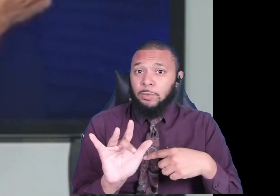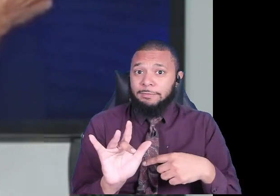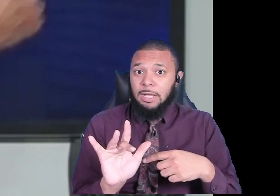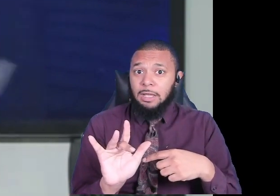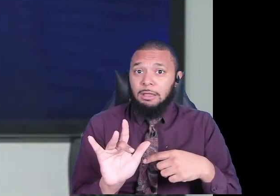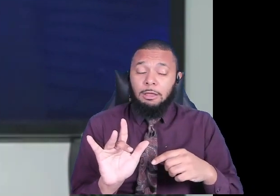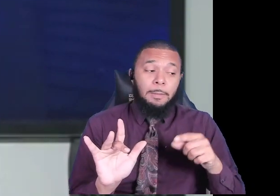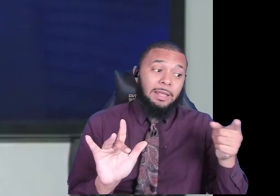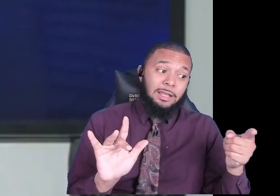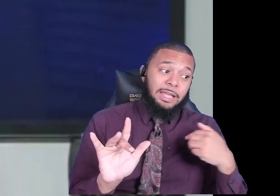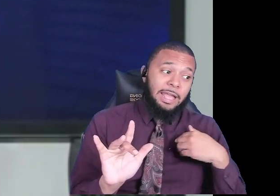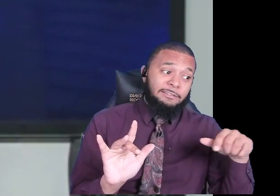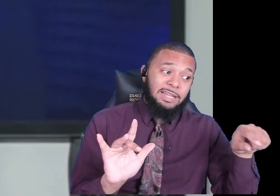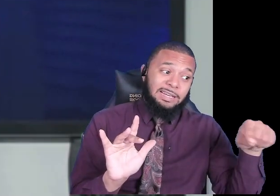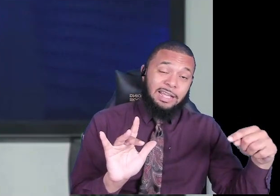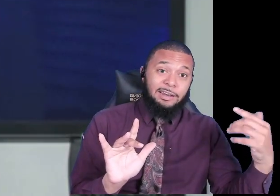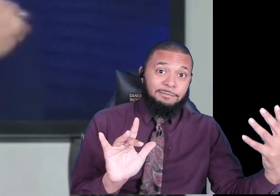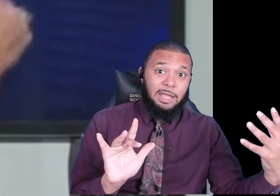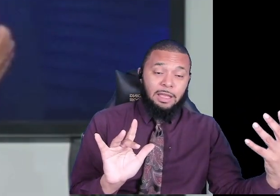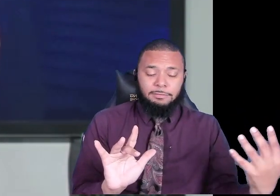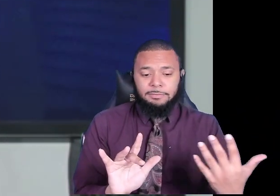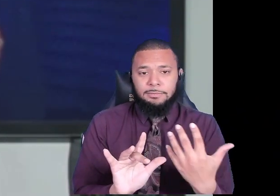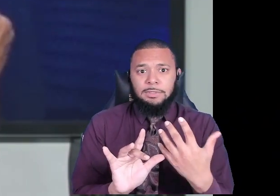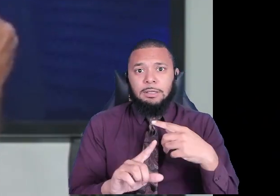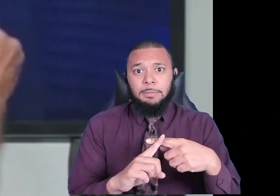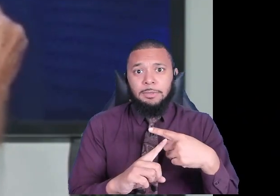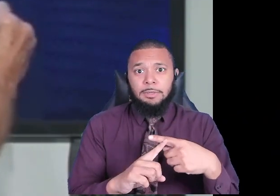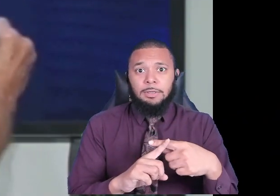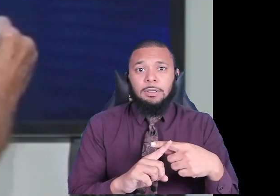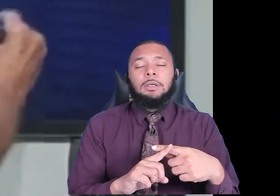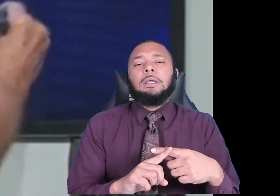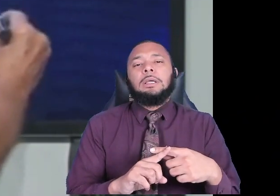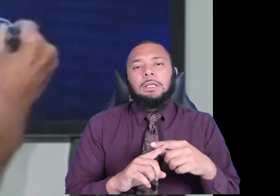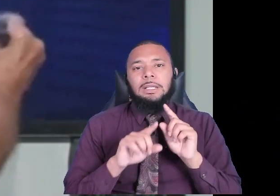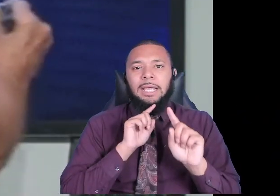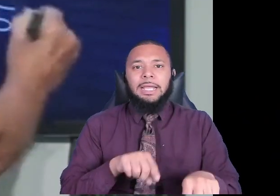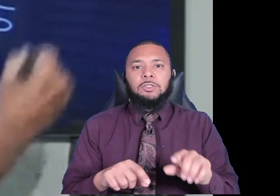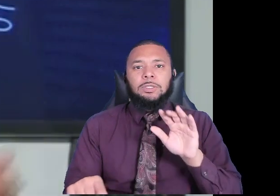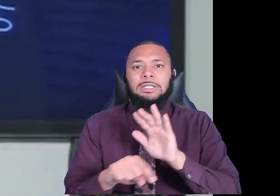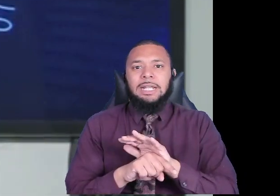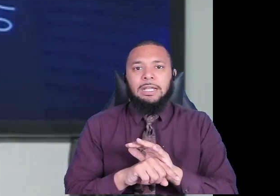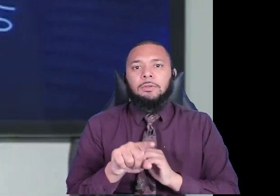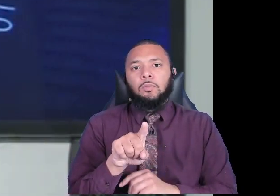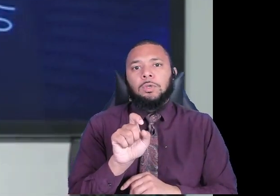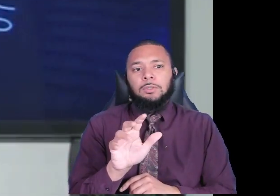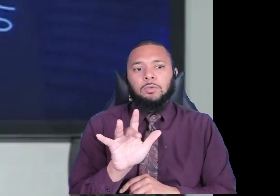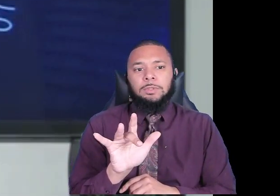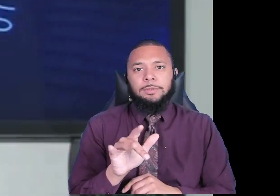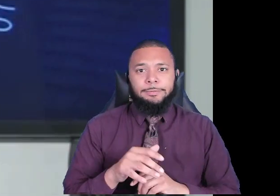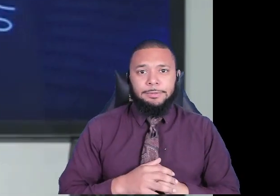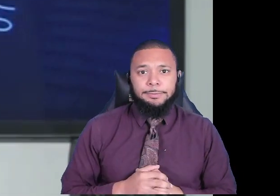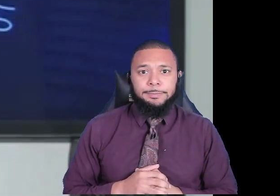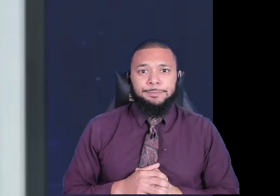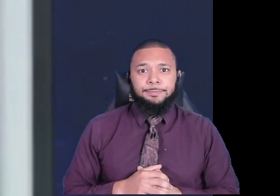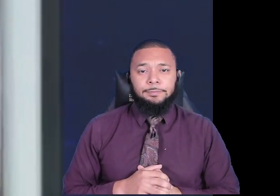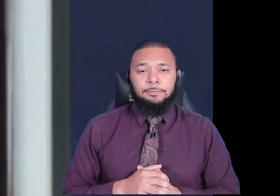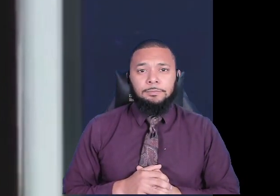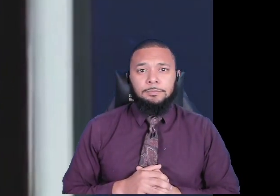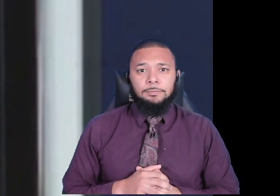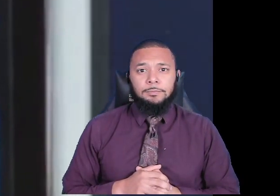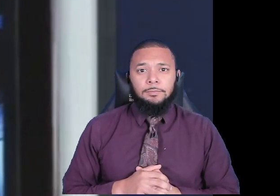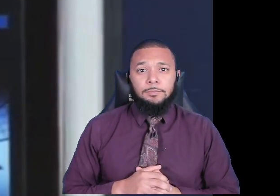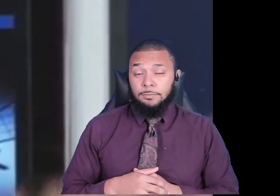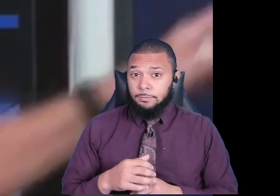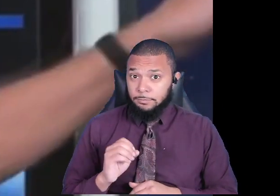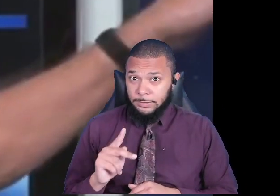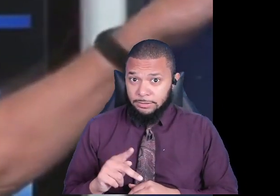by this other negative 5, a positive times a negative, you get a negative 125.